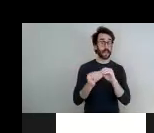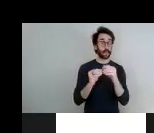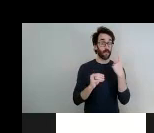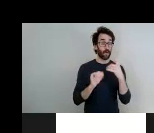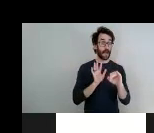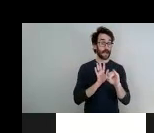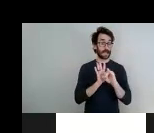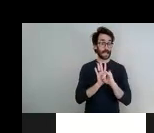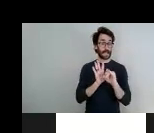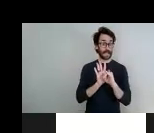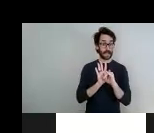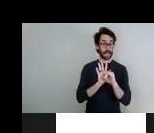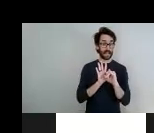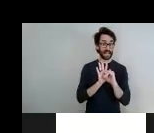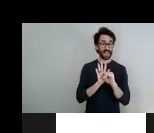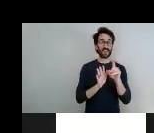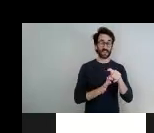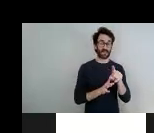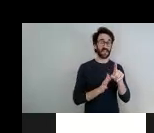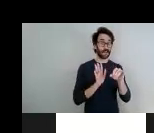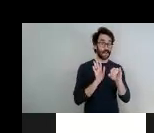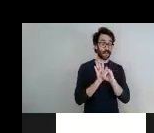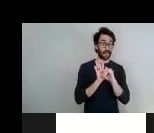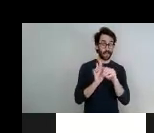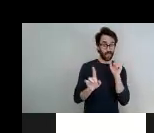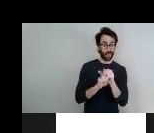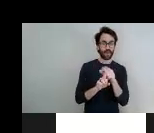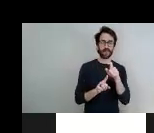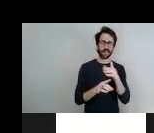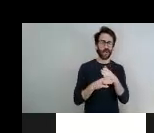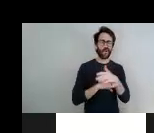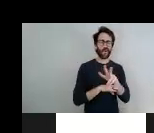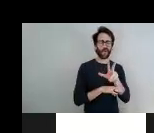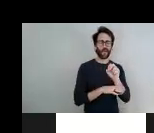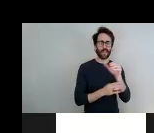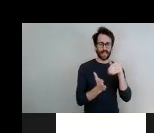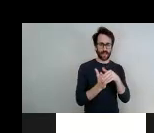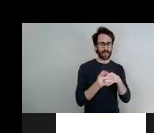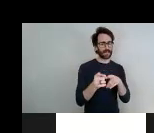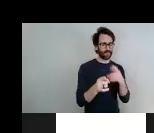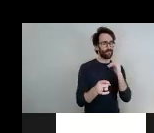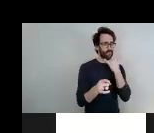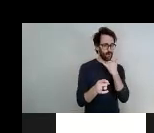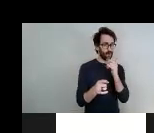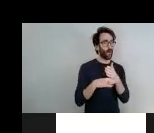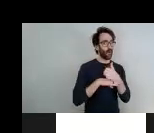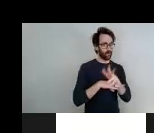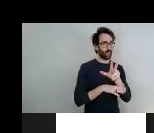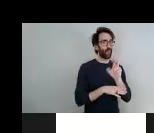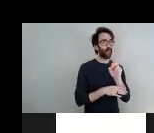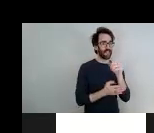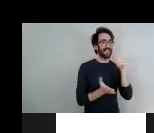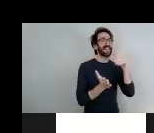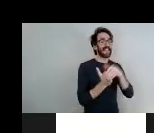actually a little over 30,000. So there is a mistake on that slide. So there is over 30,000 reports of identity